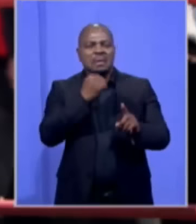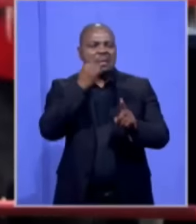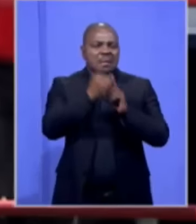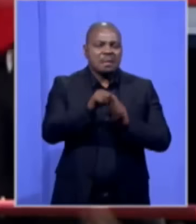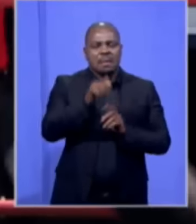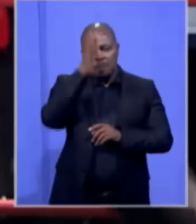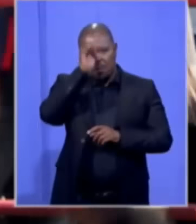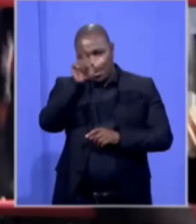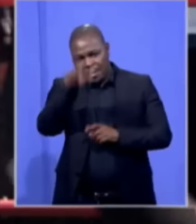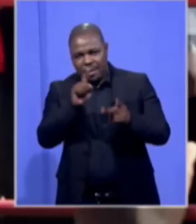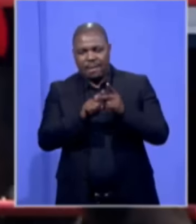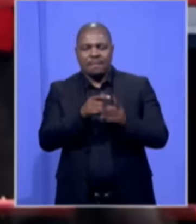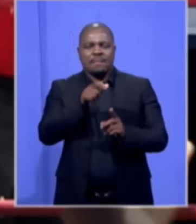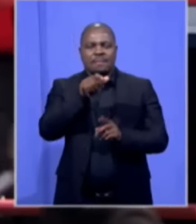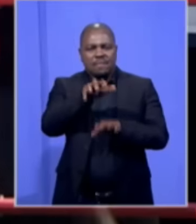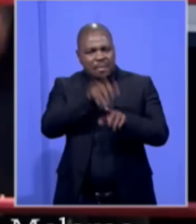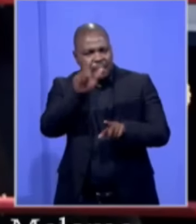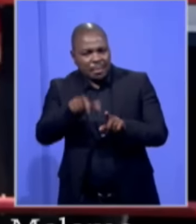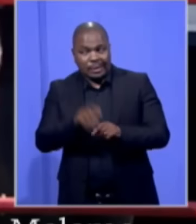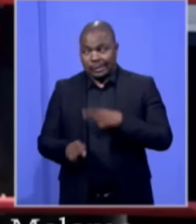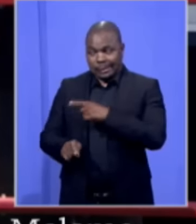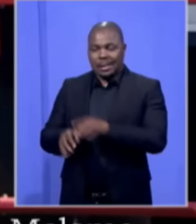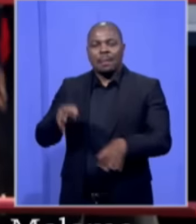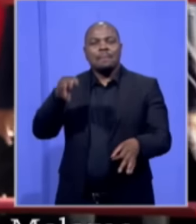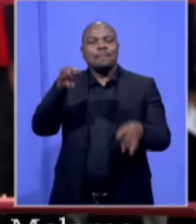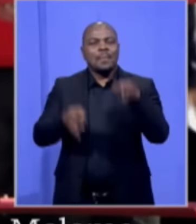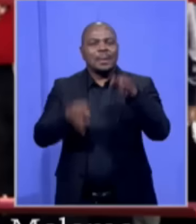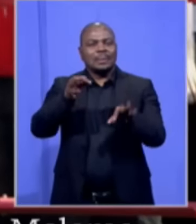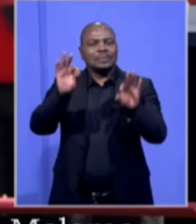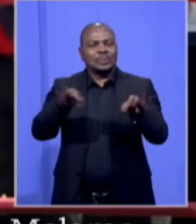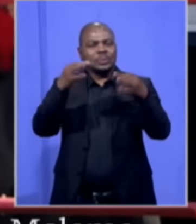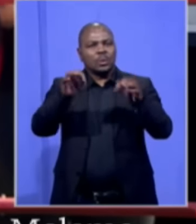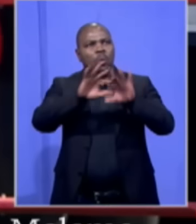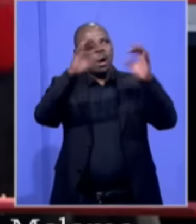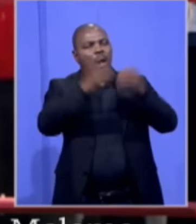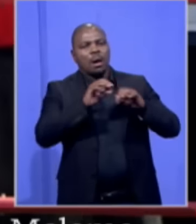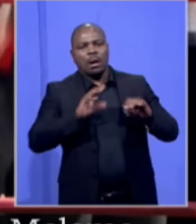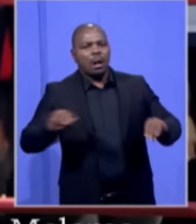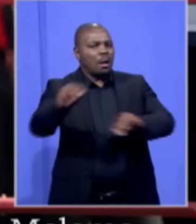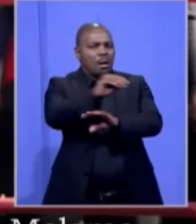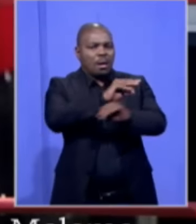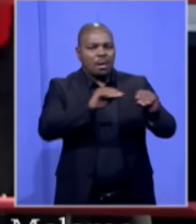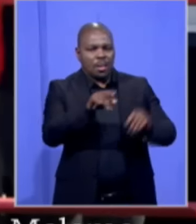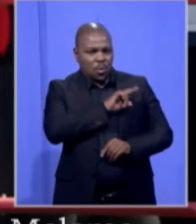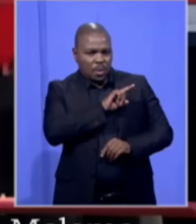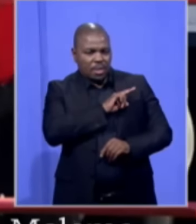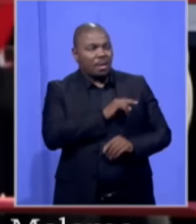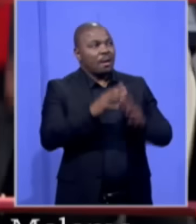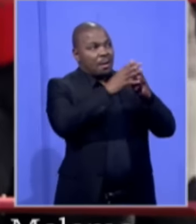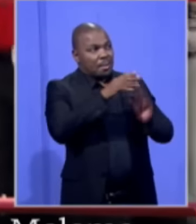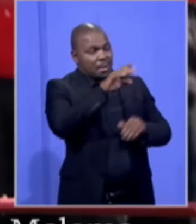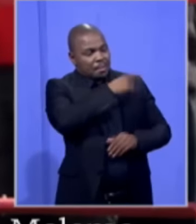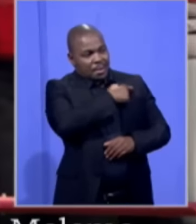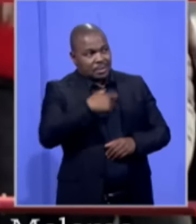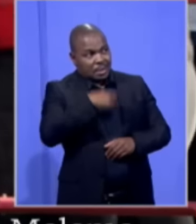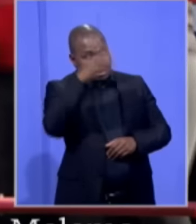pina ya sepolotiki e tsositseng dipuopuo go ralala lefatshe jaaka moporesidente wa Amerika Donald Trump a ne a